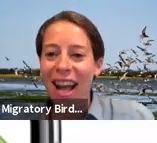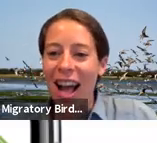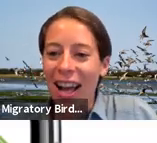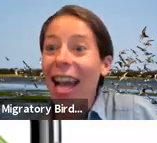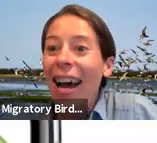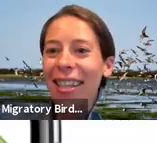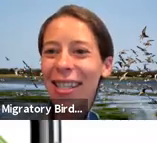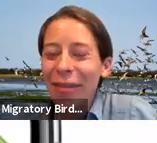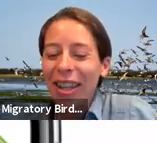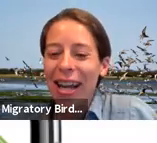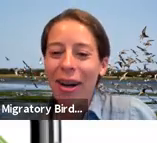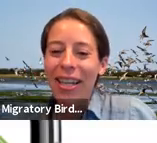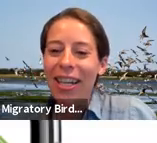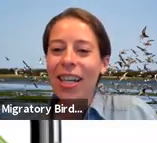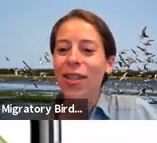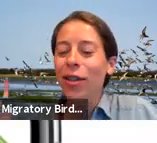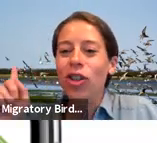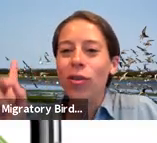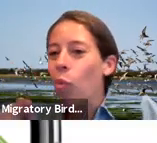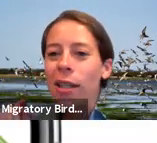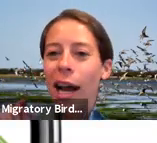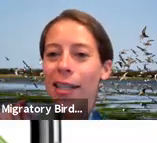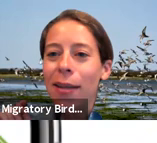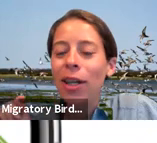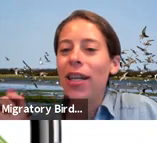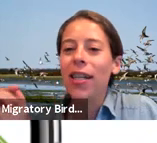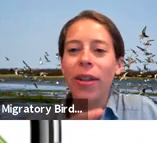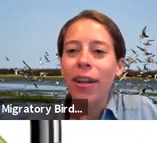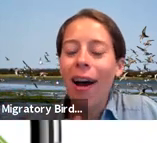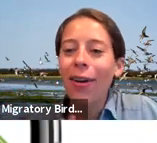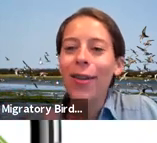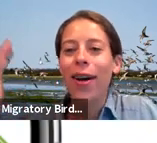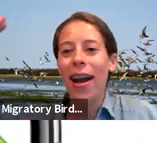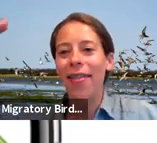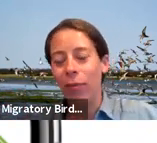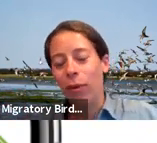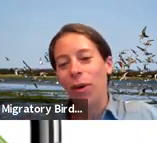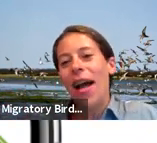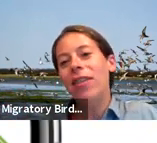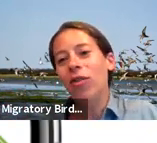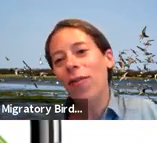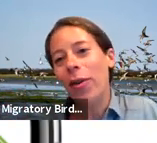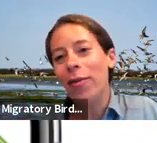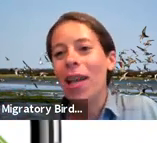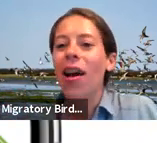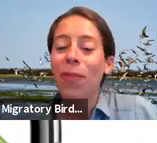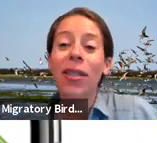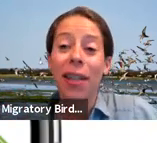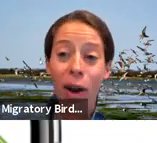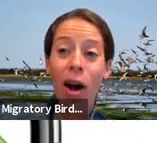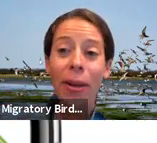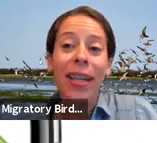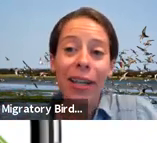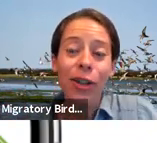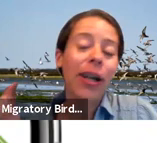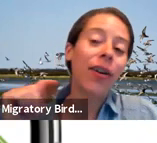observations. This is the Merlin app right here. So you can choose what size the bird is, what the colors are, and then it will provide you photos of birds